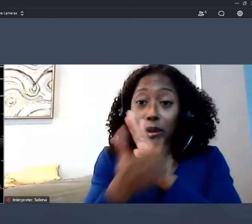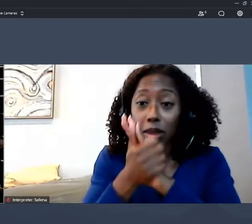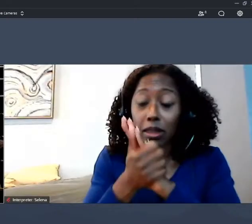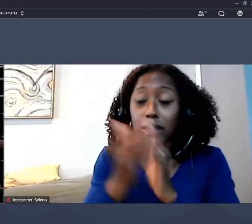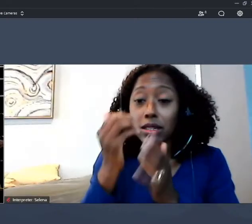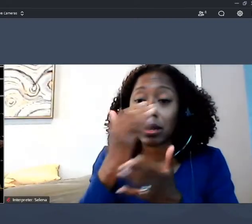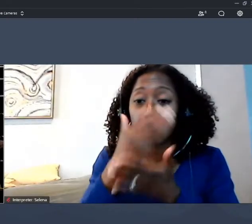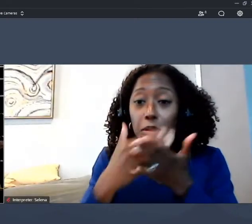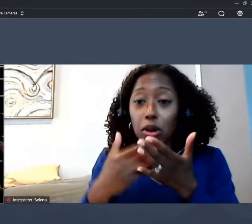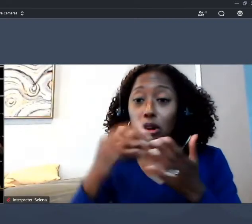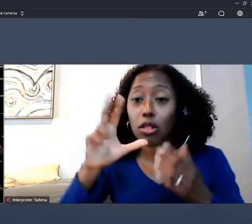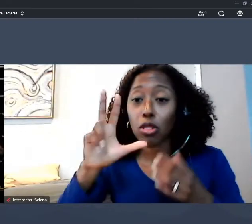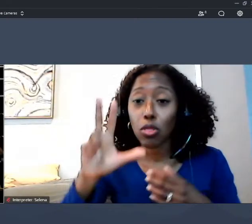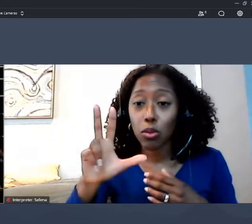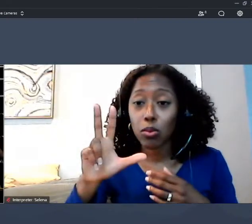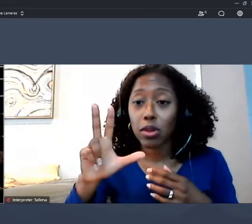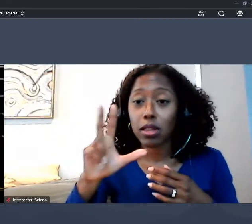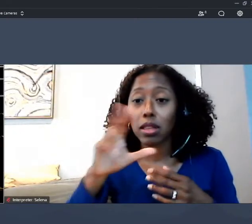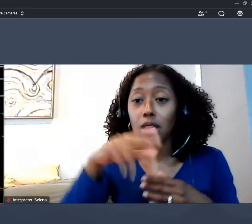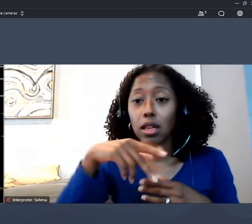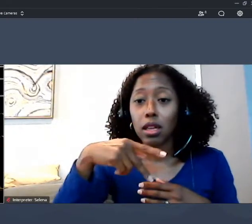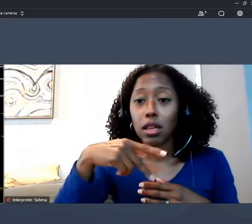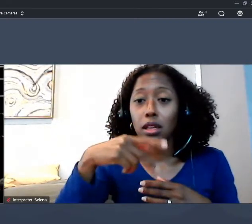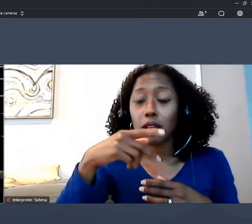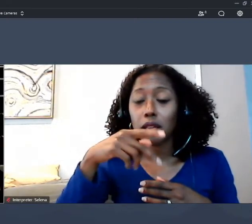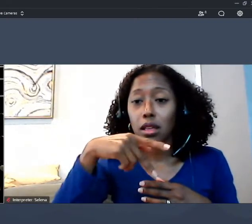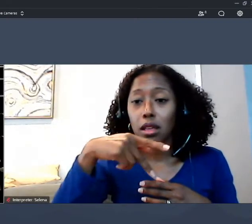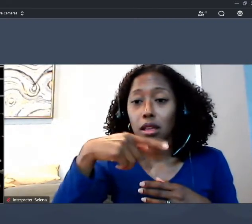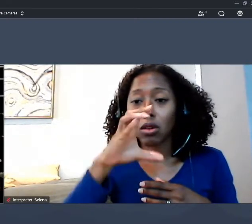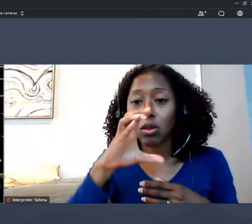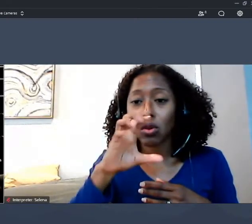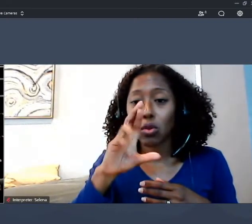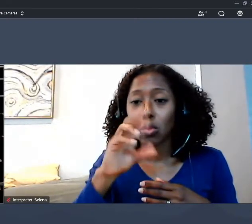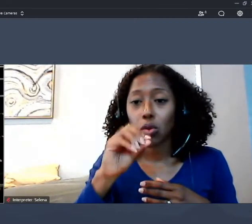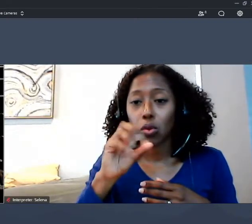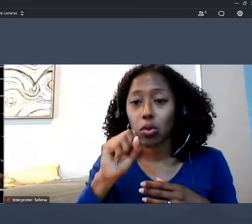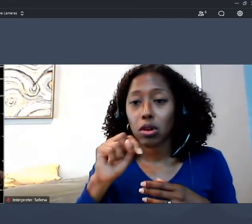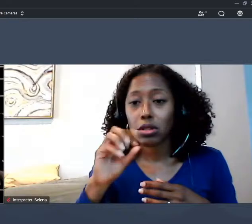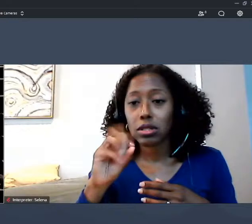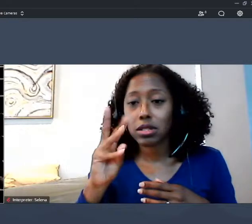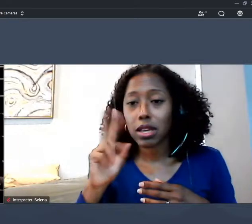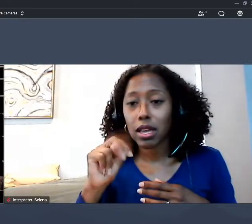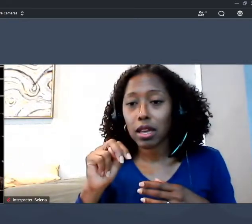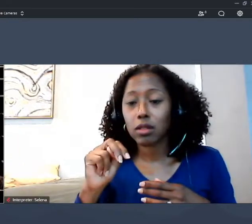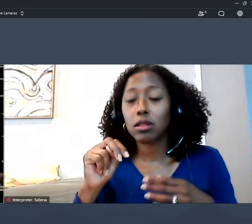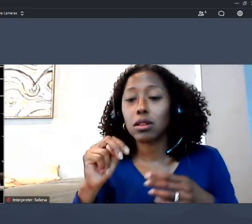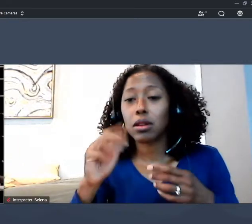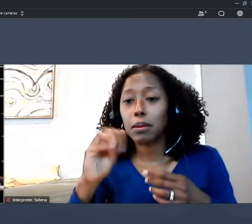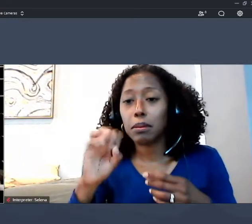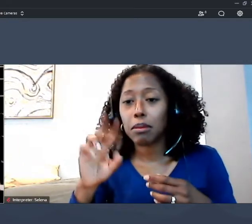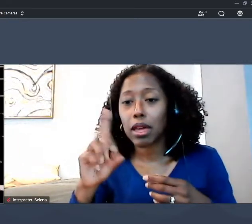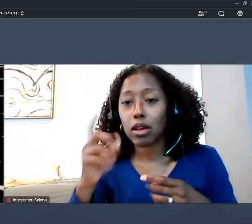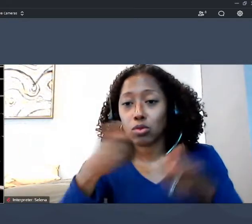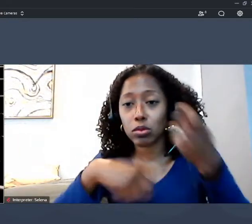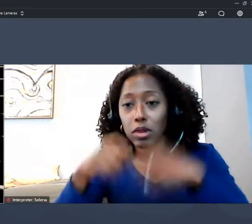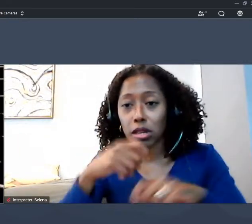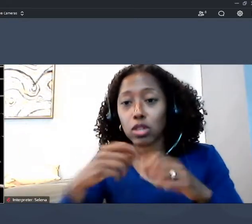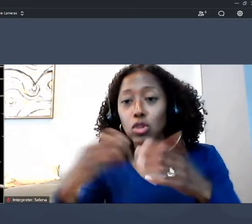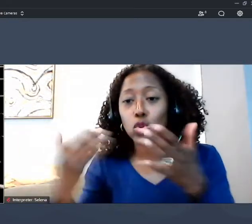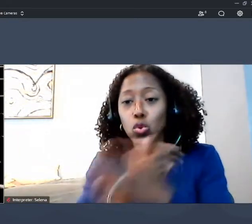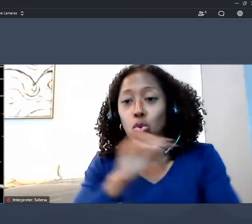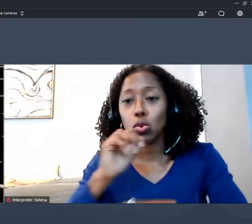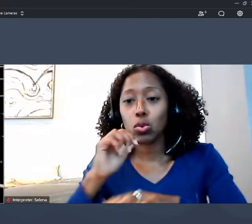3 to carve out the crosstown mound and to place a new effective date for it. That effective date is July